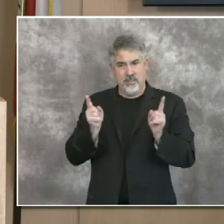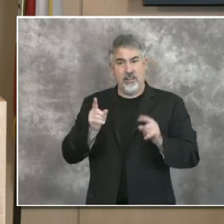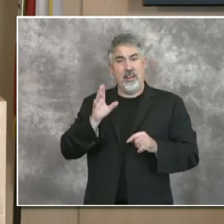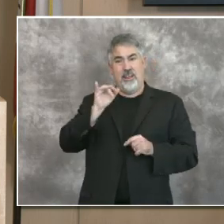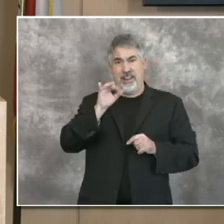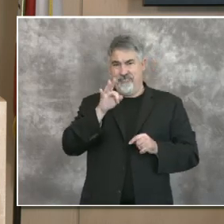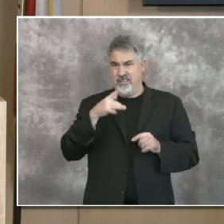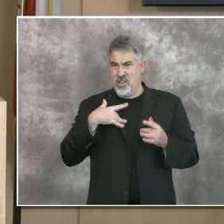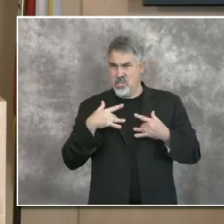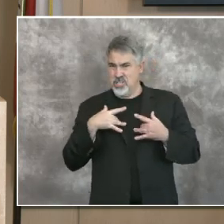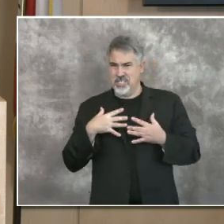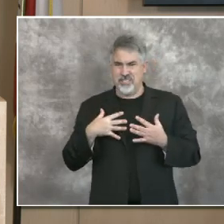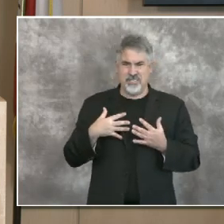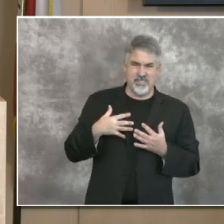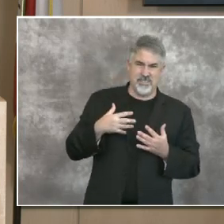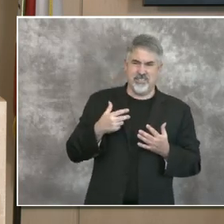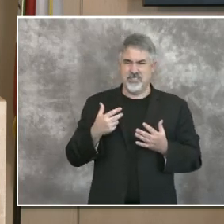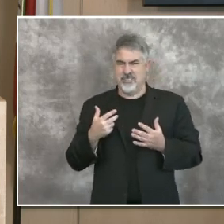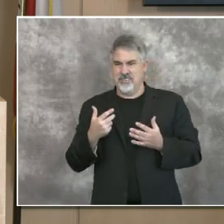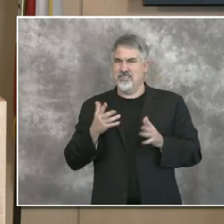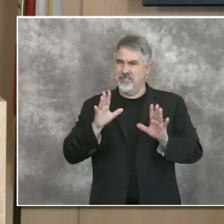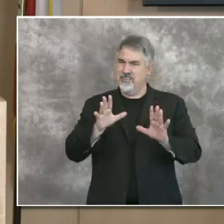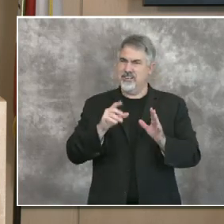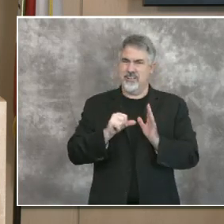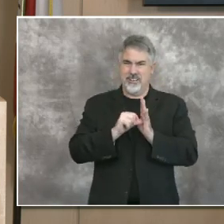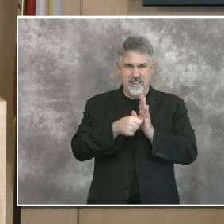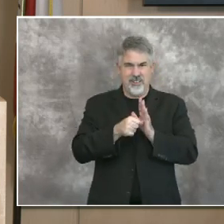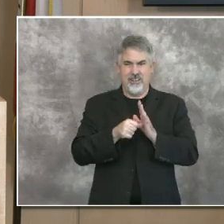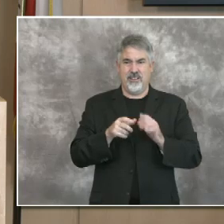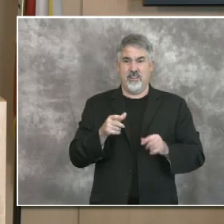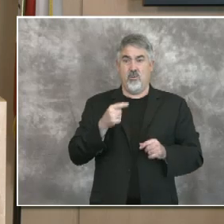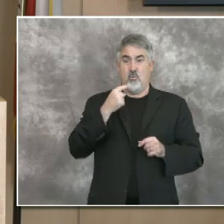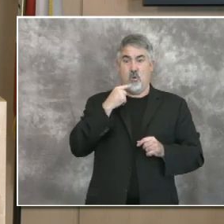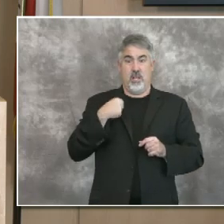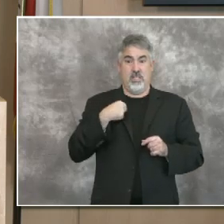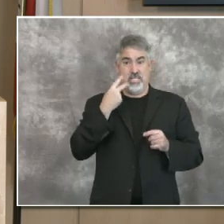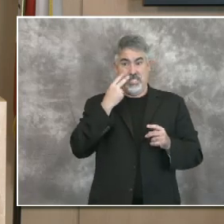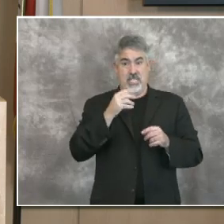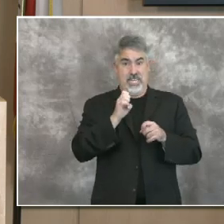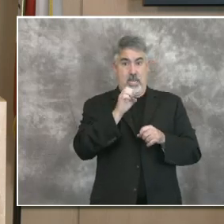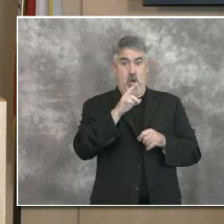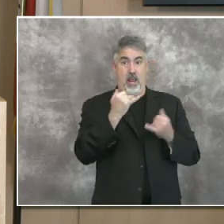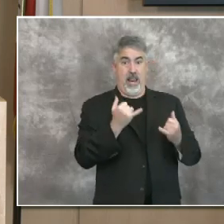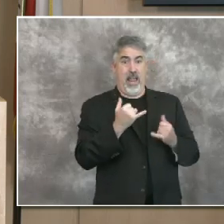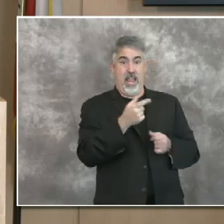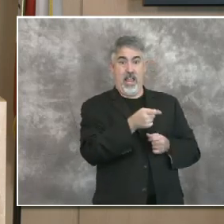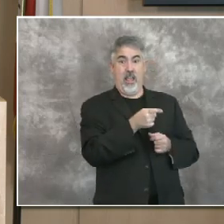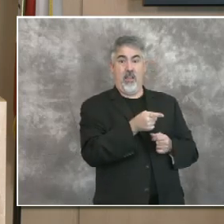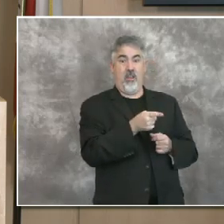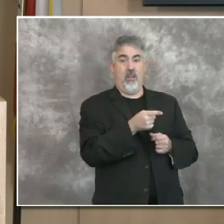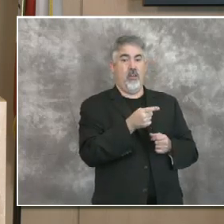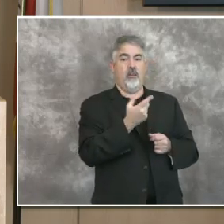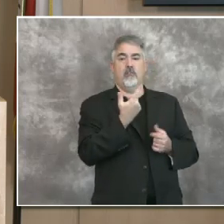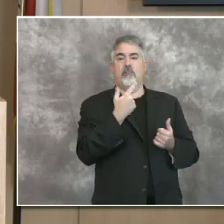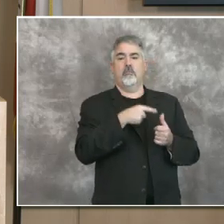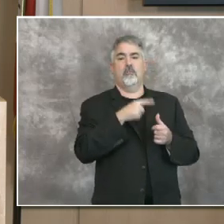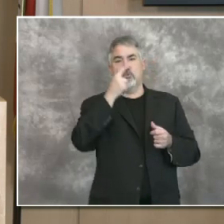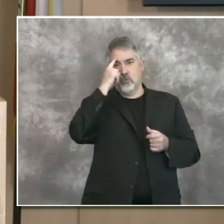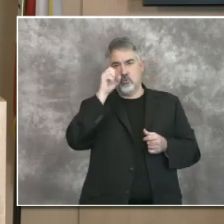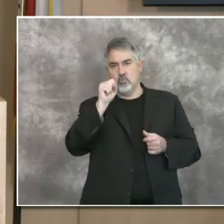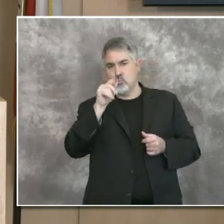say it again. The number of people who we're seeing in our emergency departments with things like stroke,